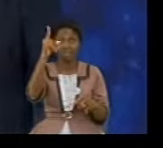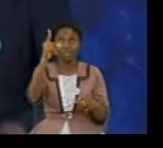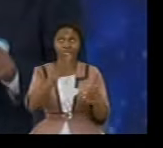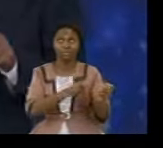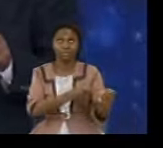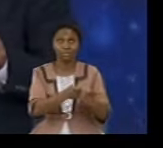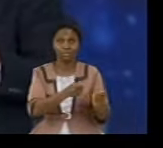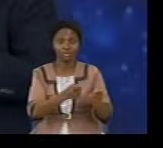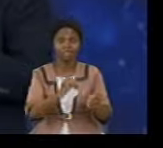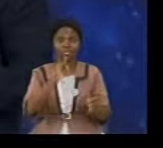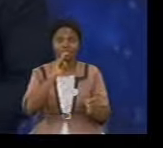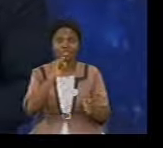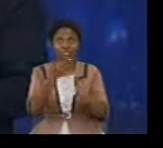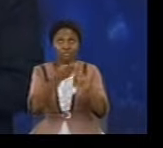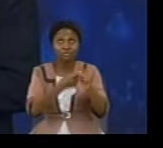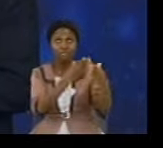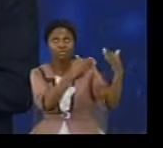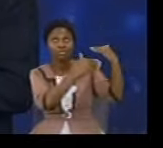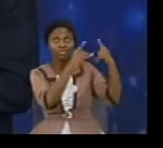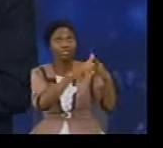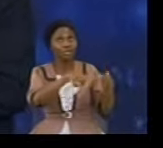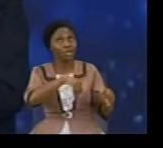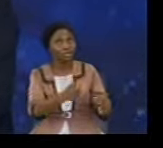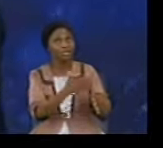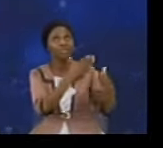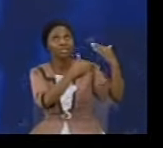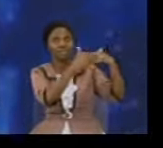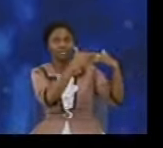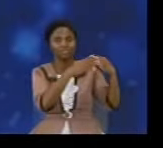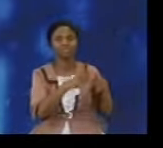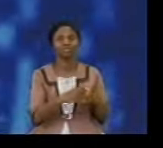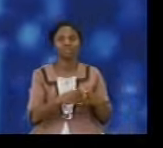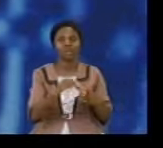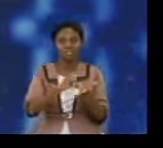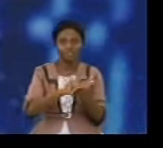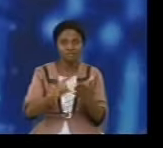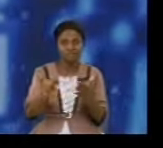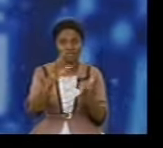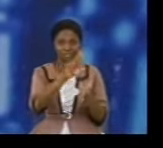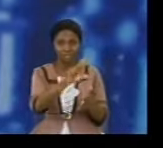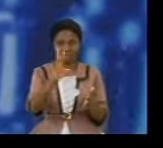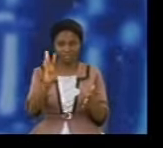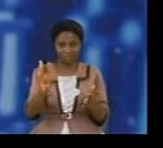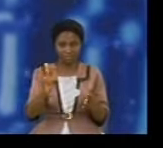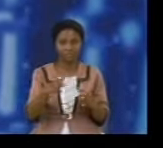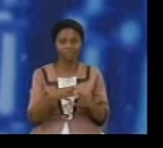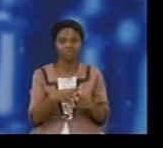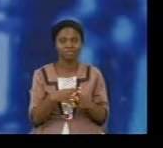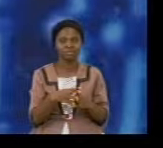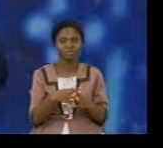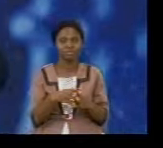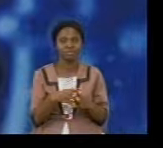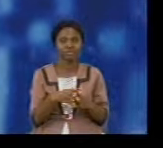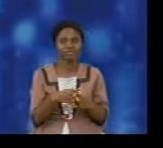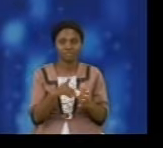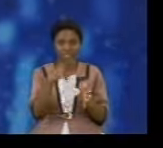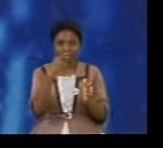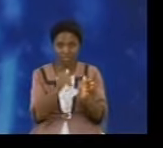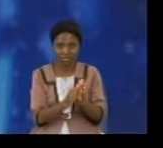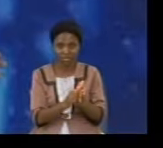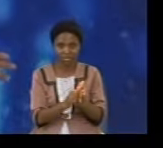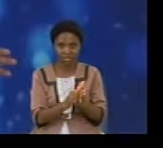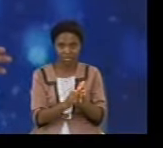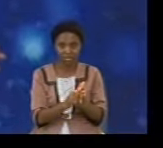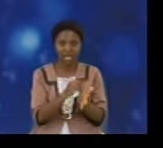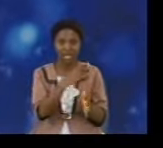is from generation to generation. Verse 34. In verse 34, it says, and at